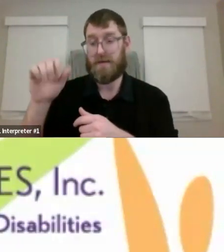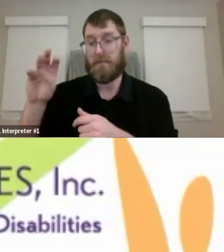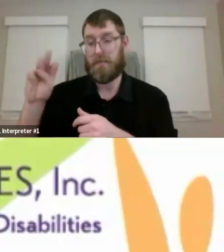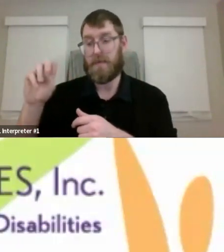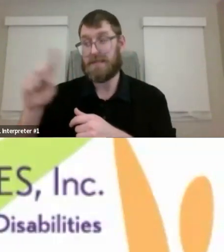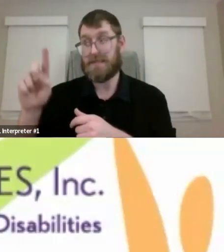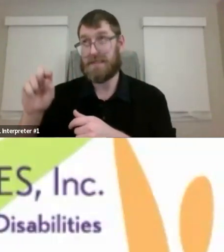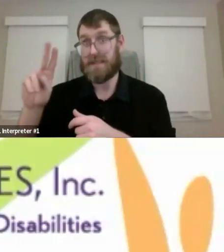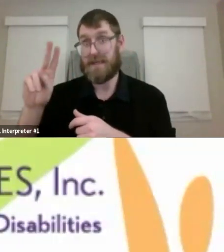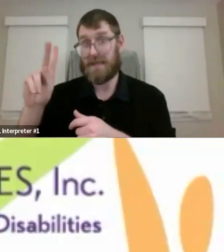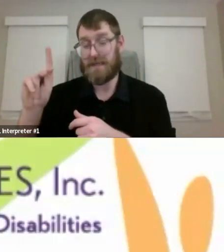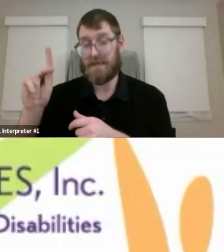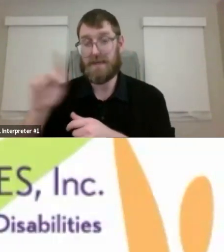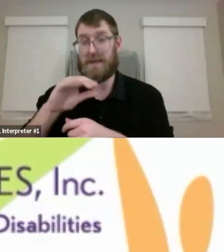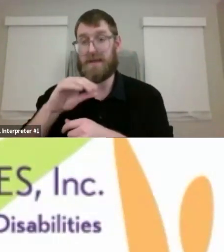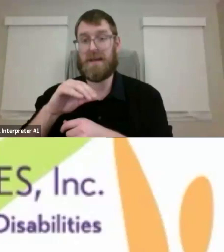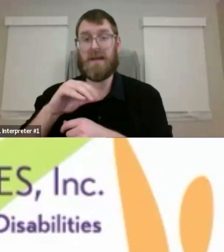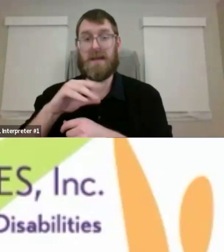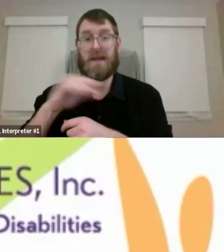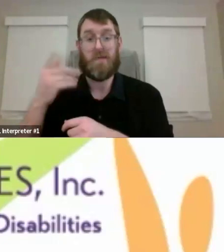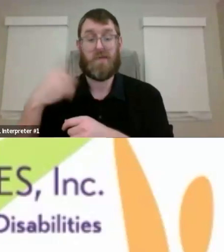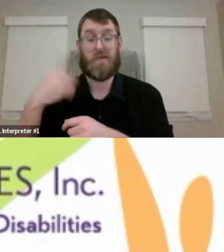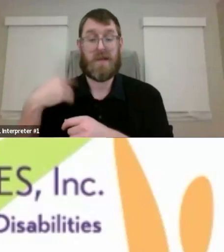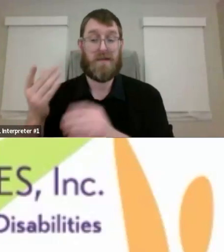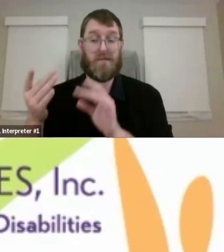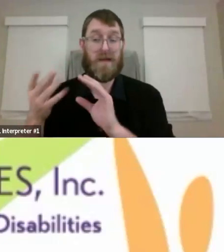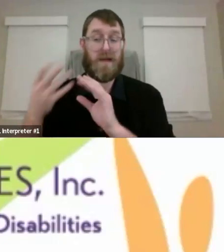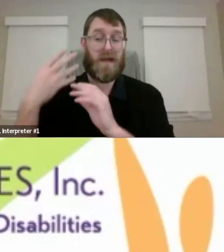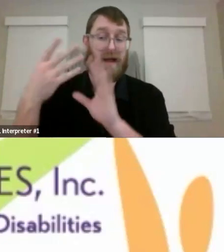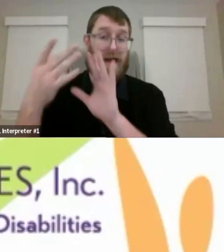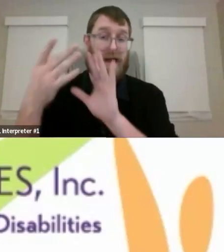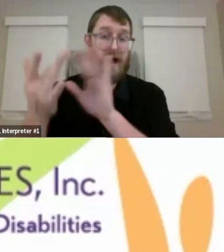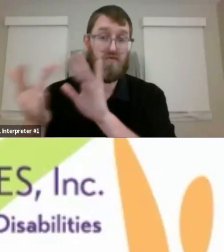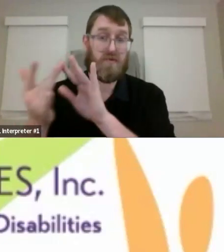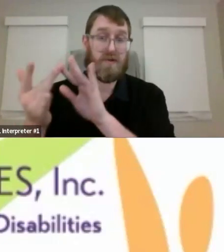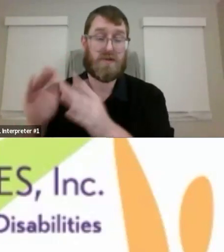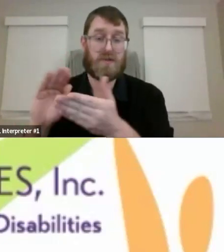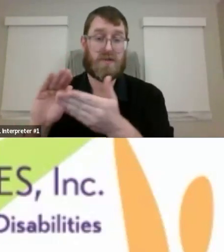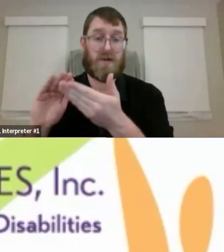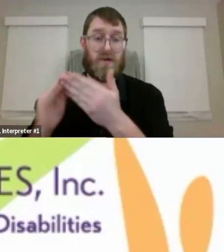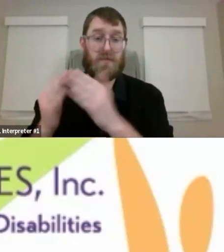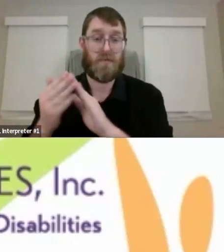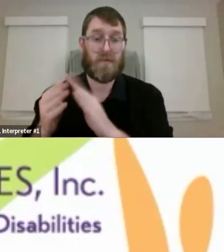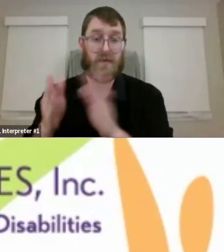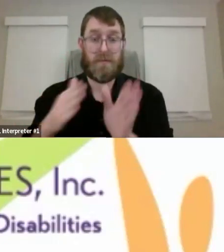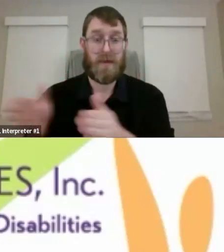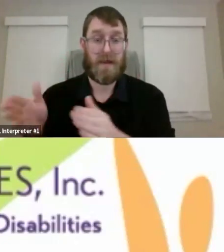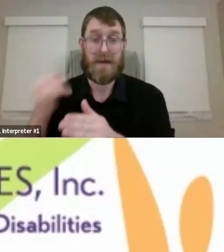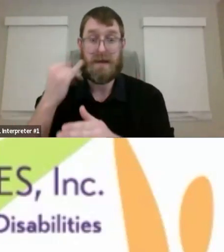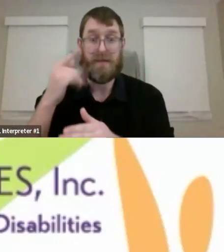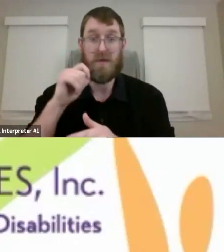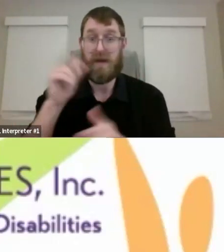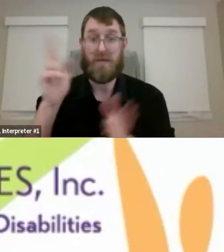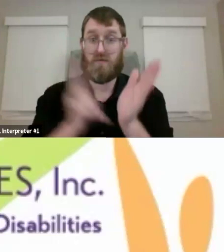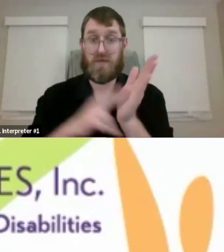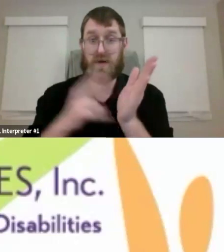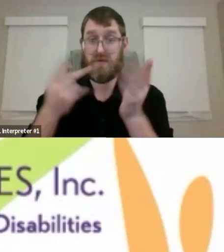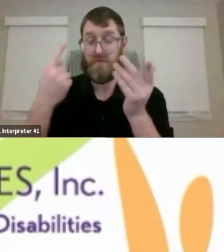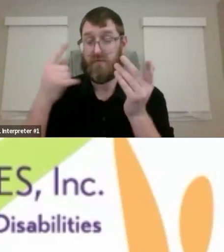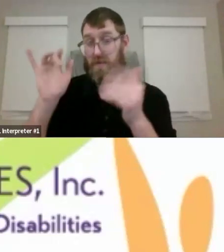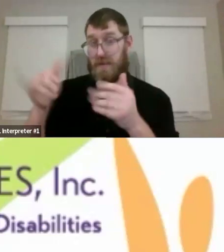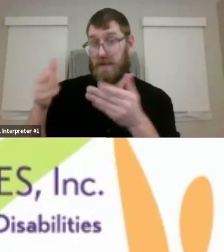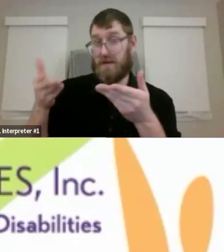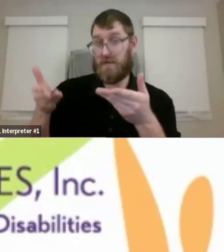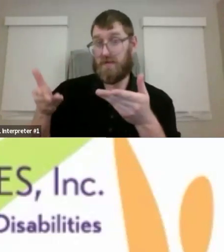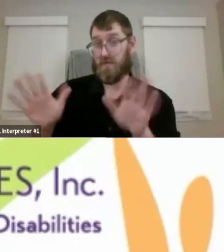Kelly Nelson, Outreach and Community Manager, Maryland ABLE. If you have not already, please register for Thursday's webinar. We